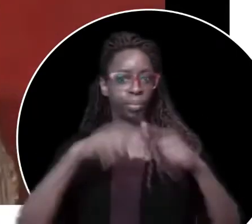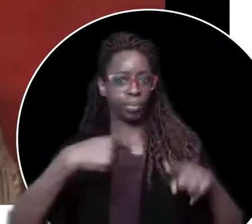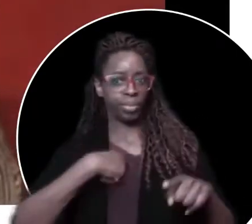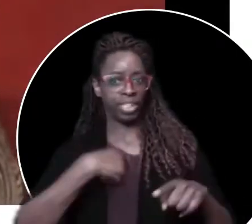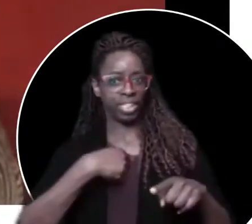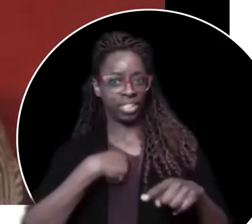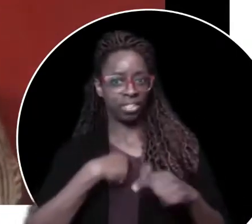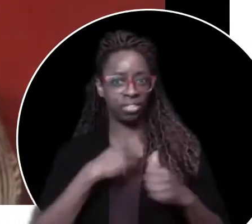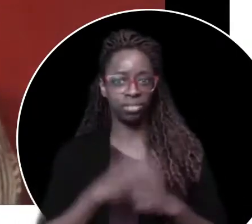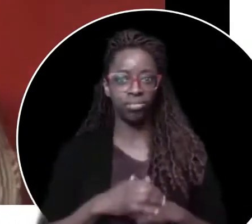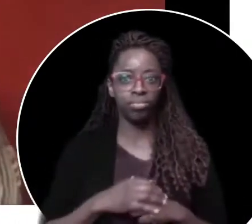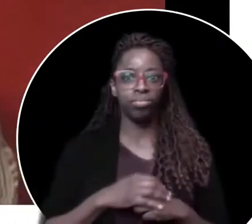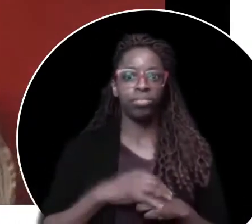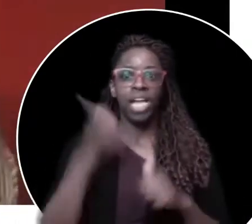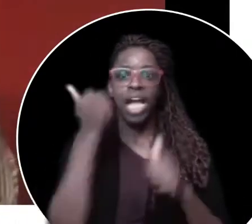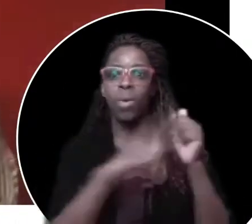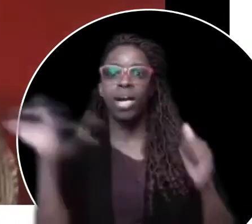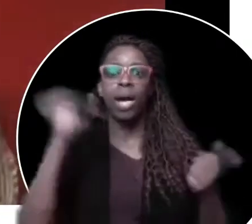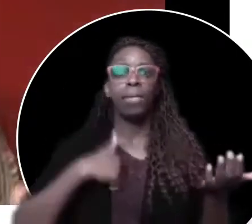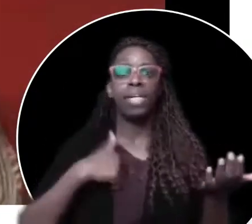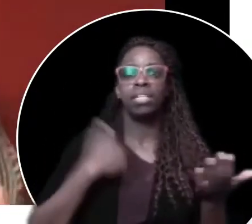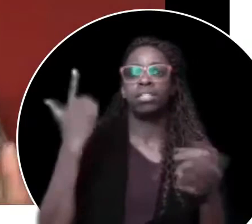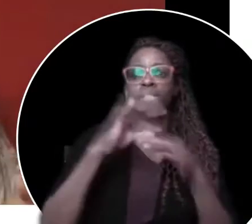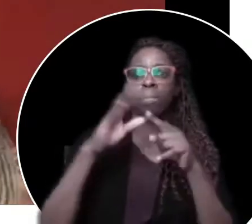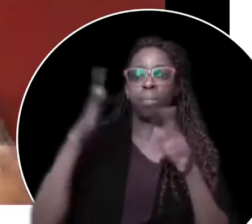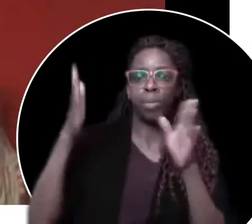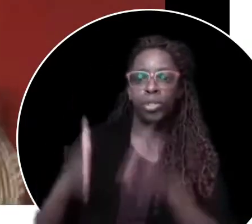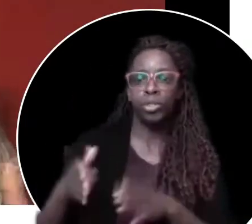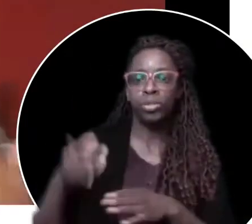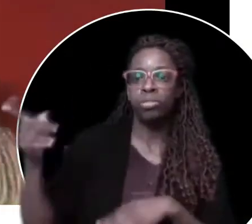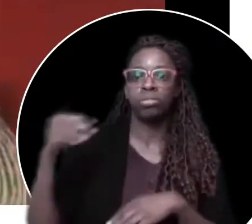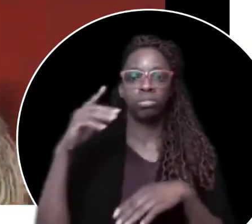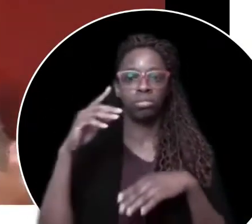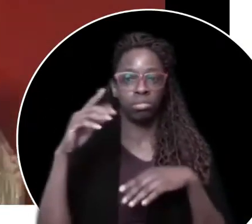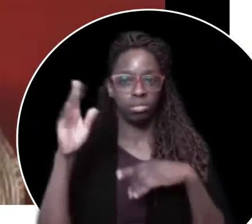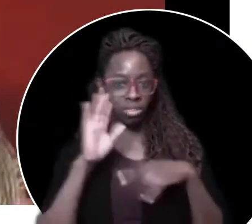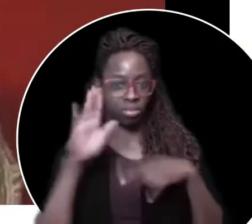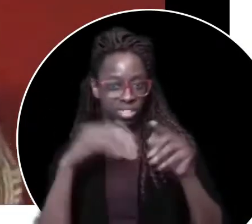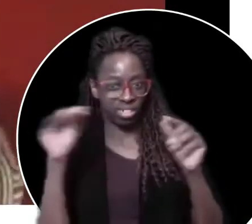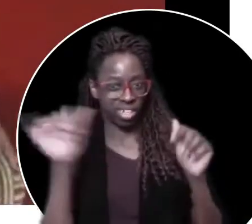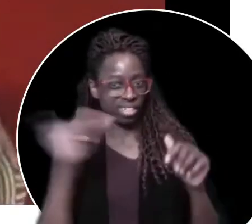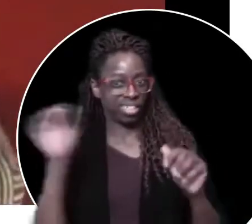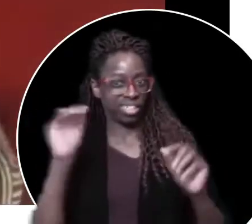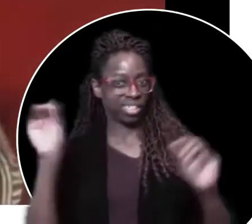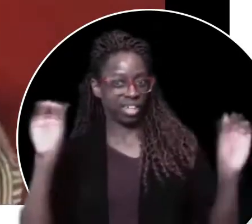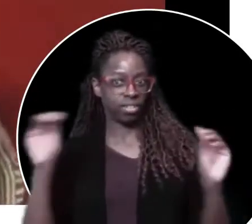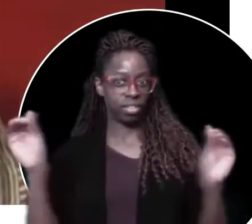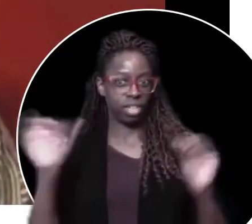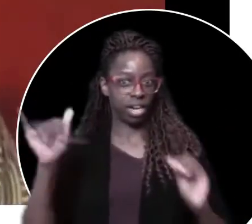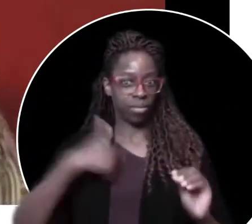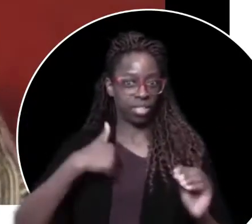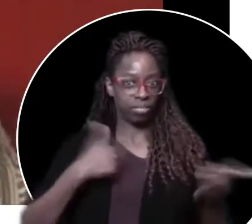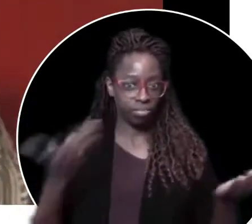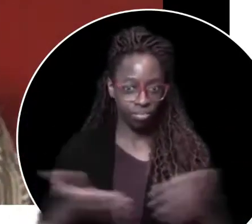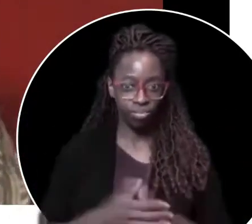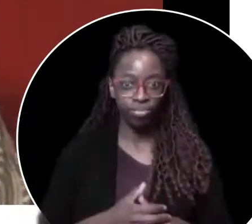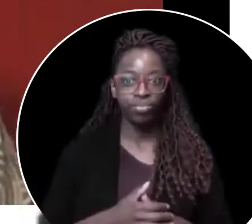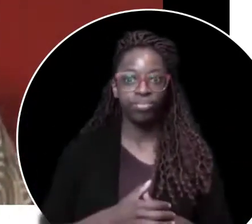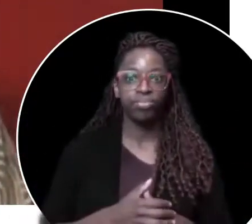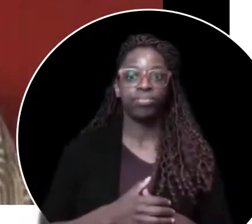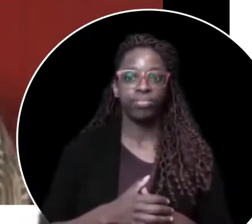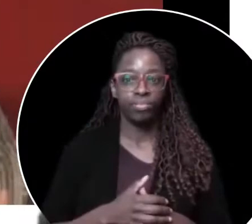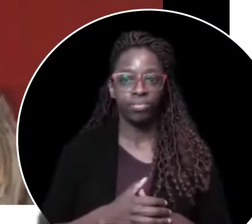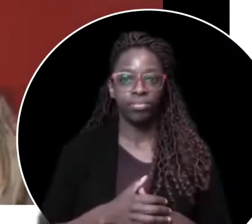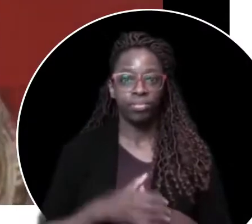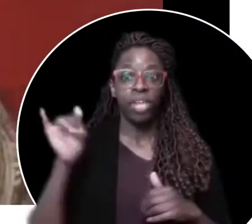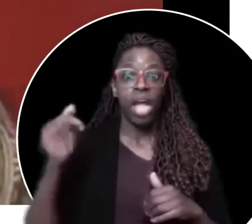nothing like me. And that came to me from all fronts. When it came